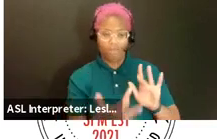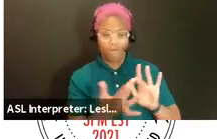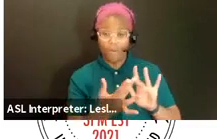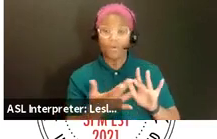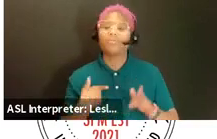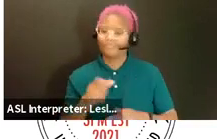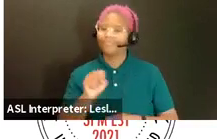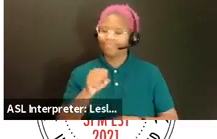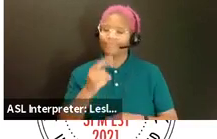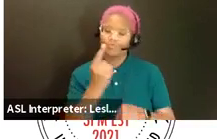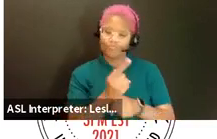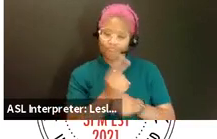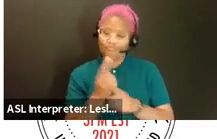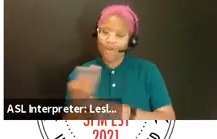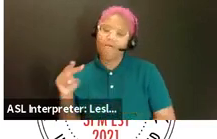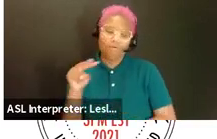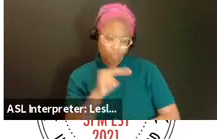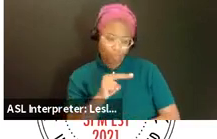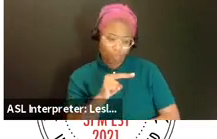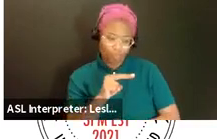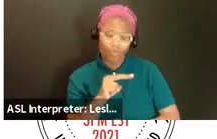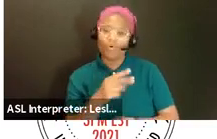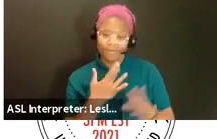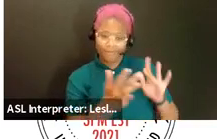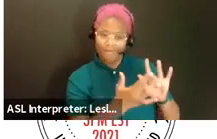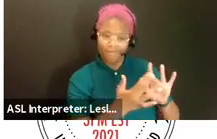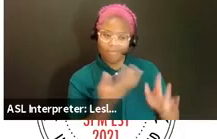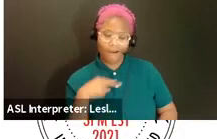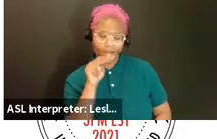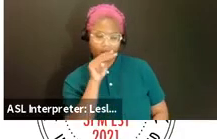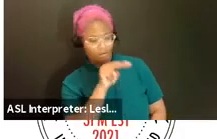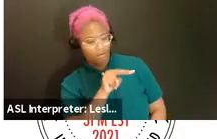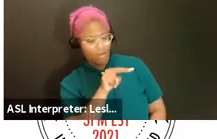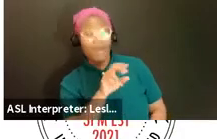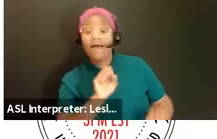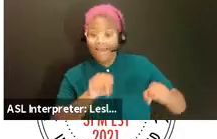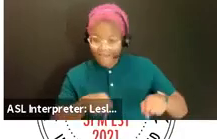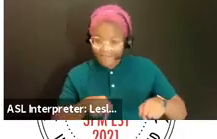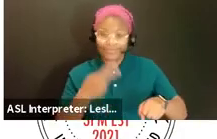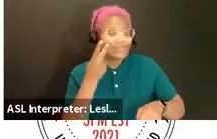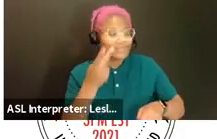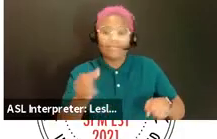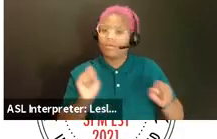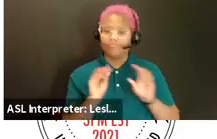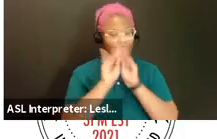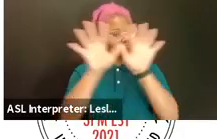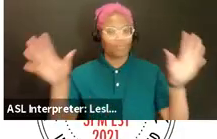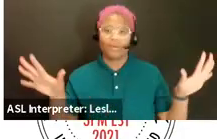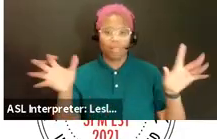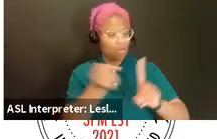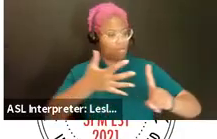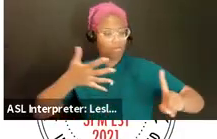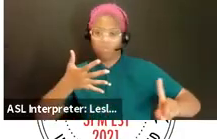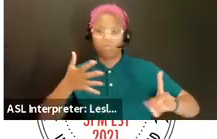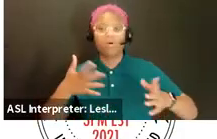Artists from Abroad website, and it has a very clear explanation of the different